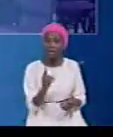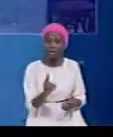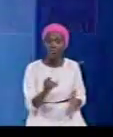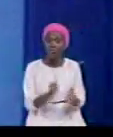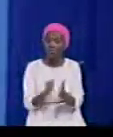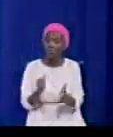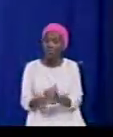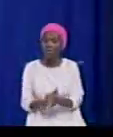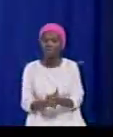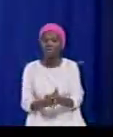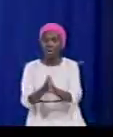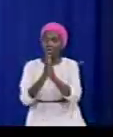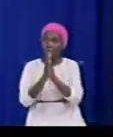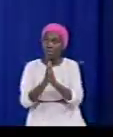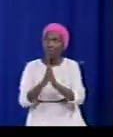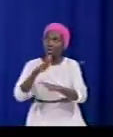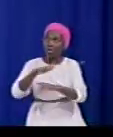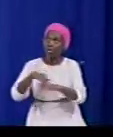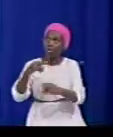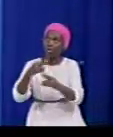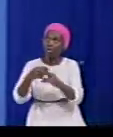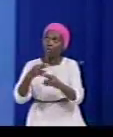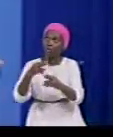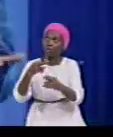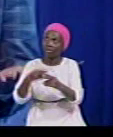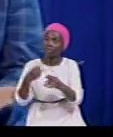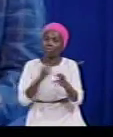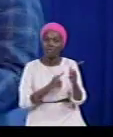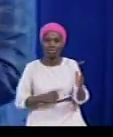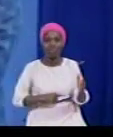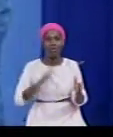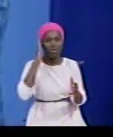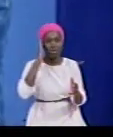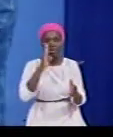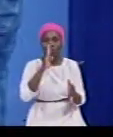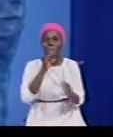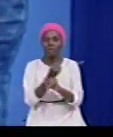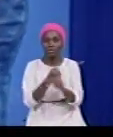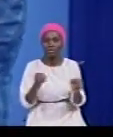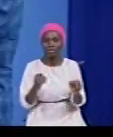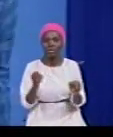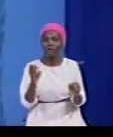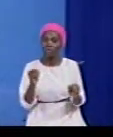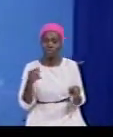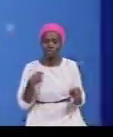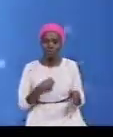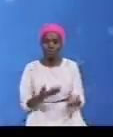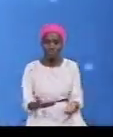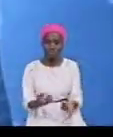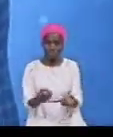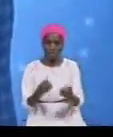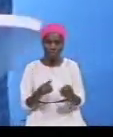the name of the Lord shall be saved. So we come confidently. Not only that,